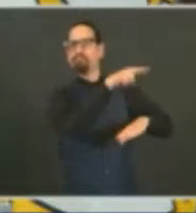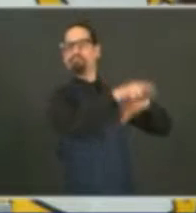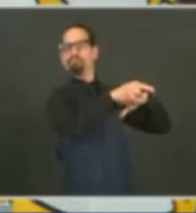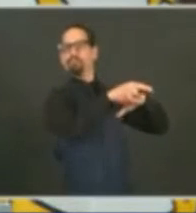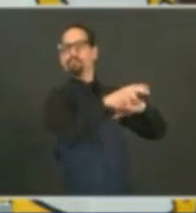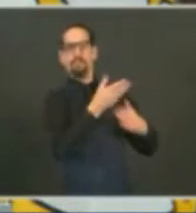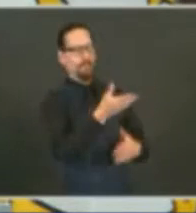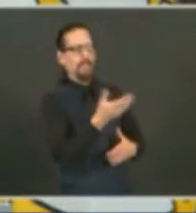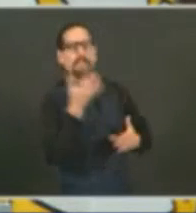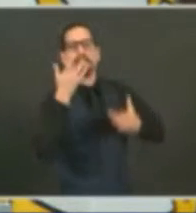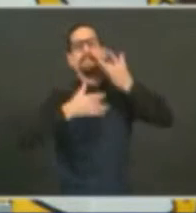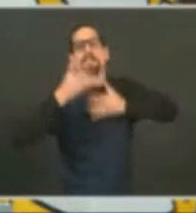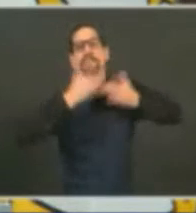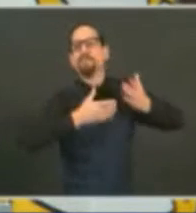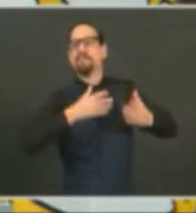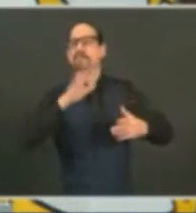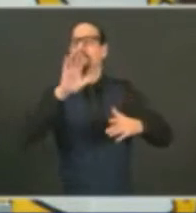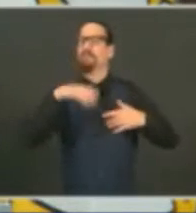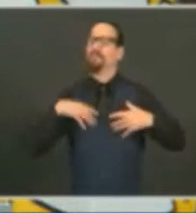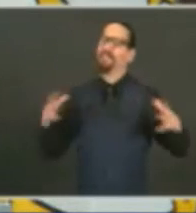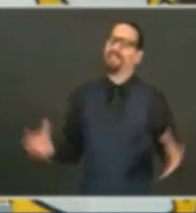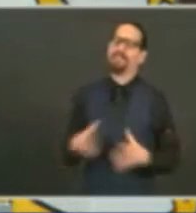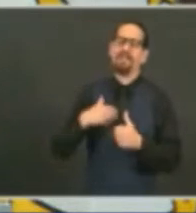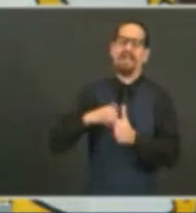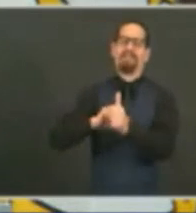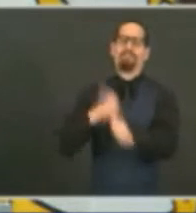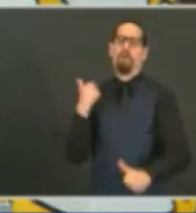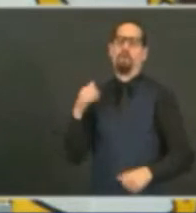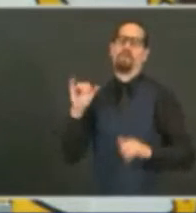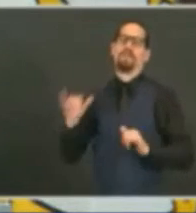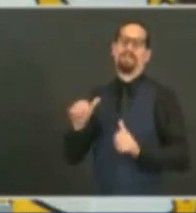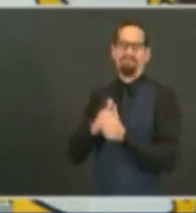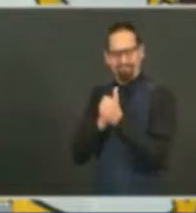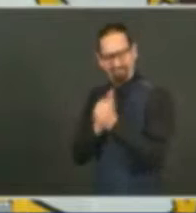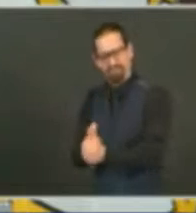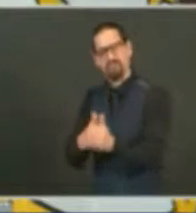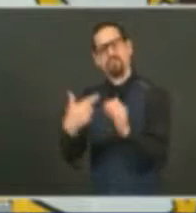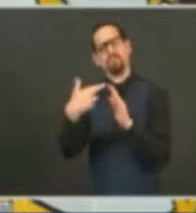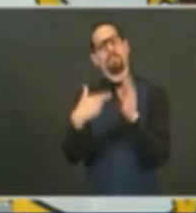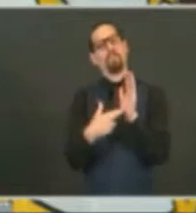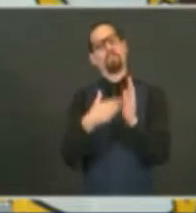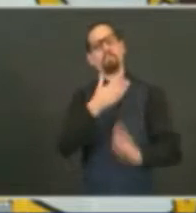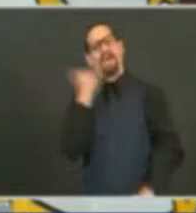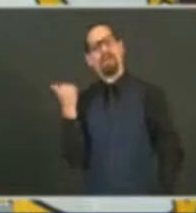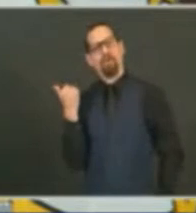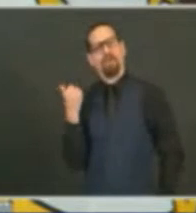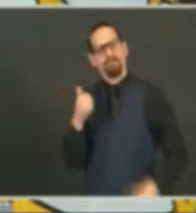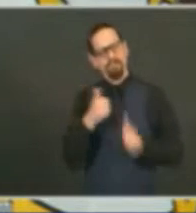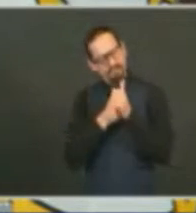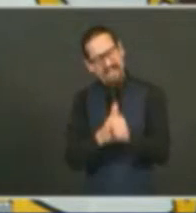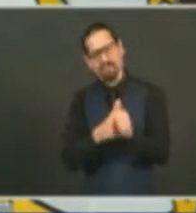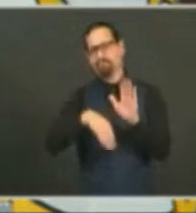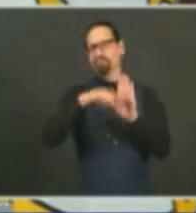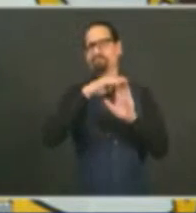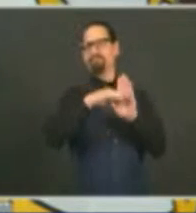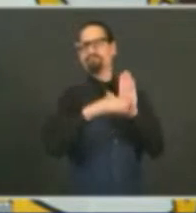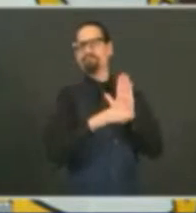follow the pause in these rules. I would also say healthcare workers are human beings.